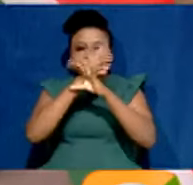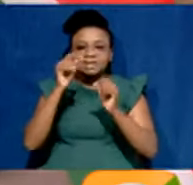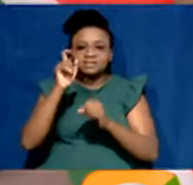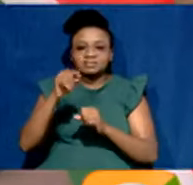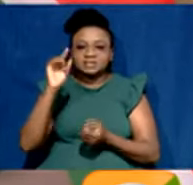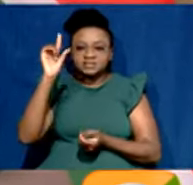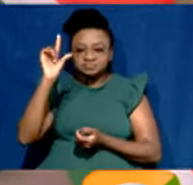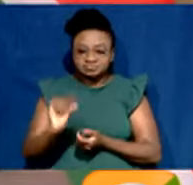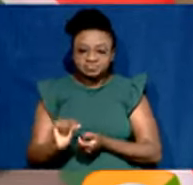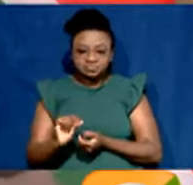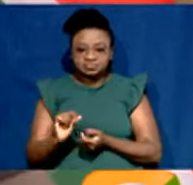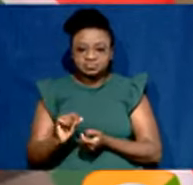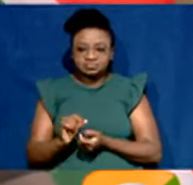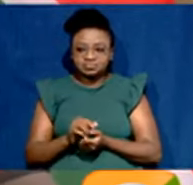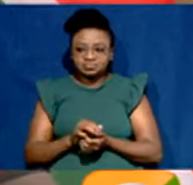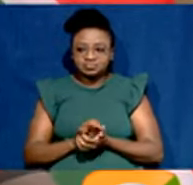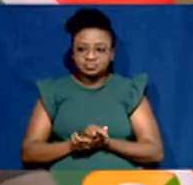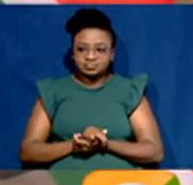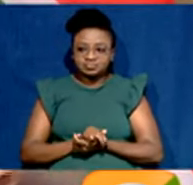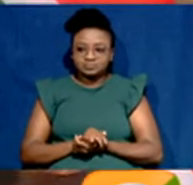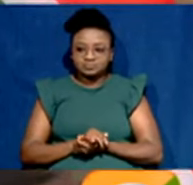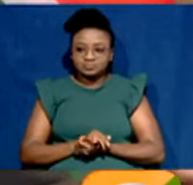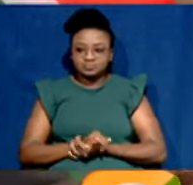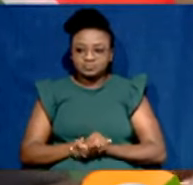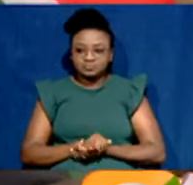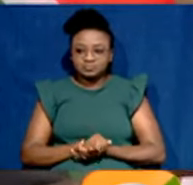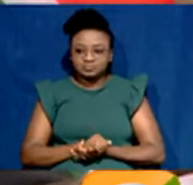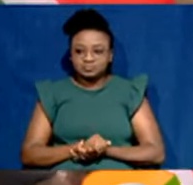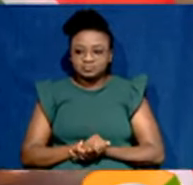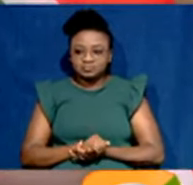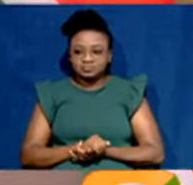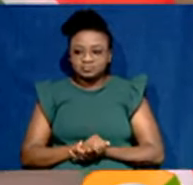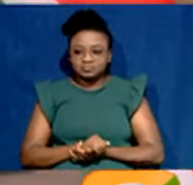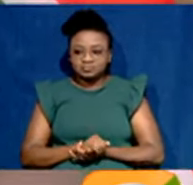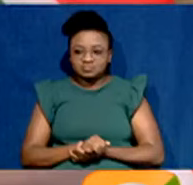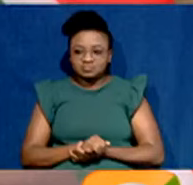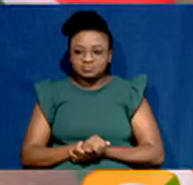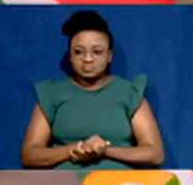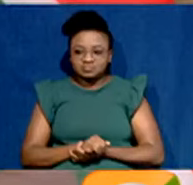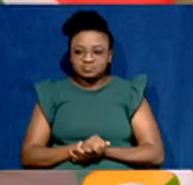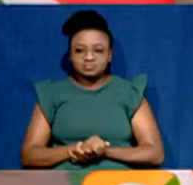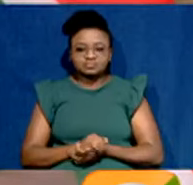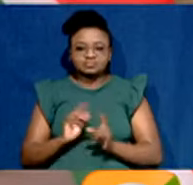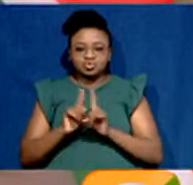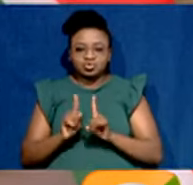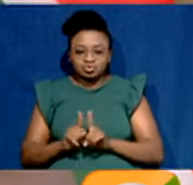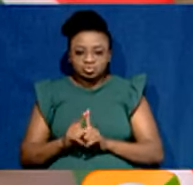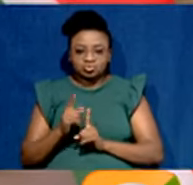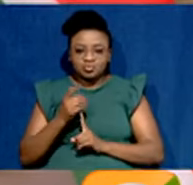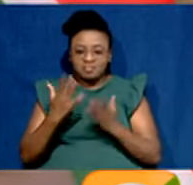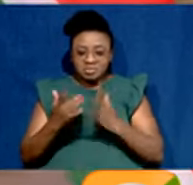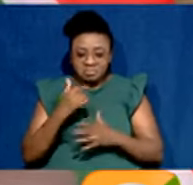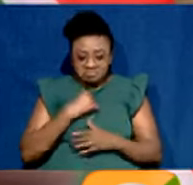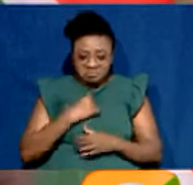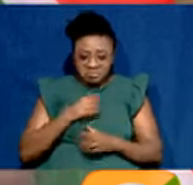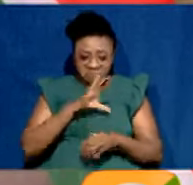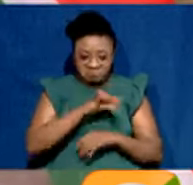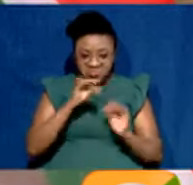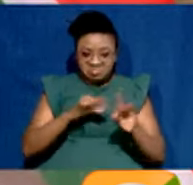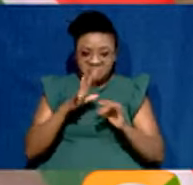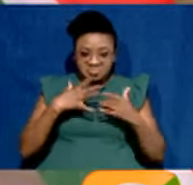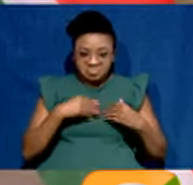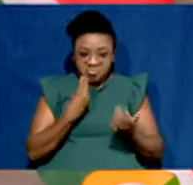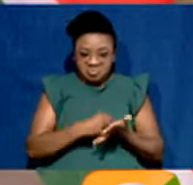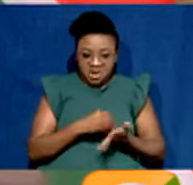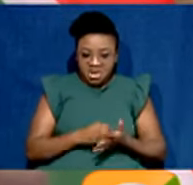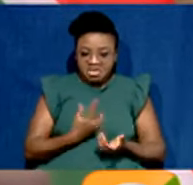150. Tutarudi kwa hilo baadaye, Mheshimiwa Rais. How are you going to do that unless I take taxpayers' money and go and